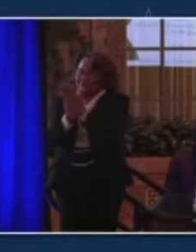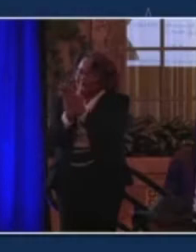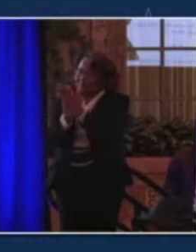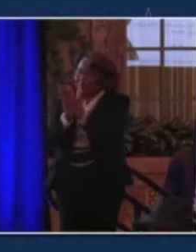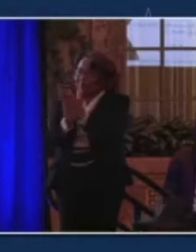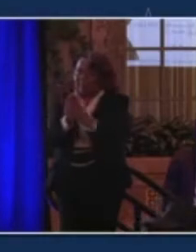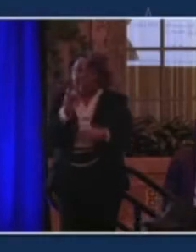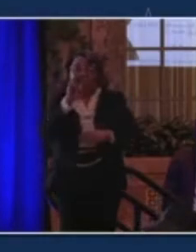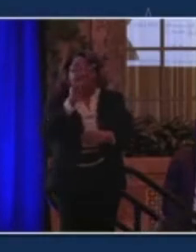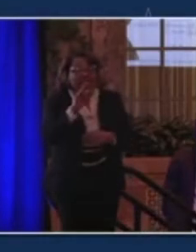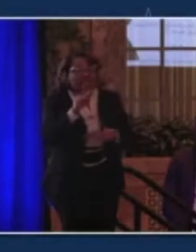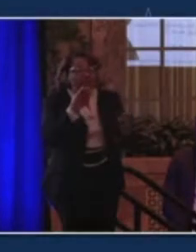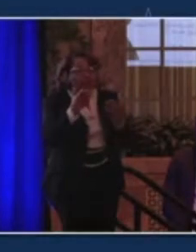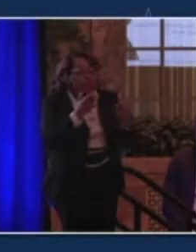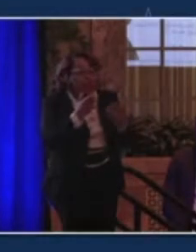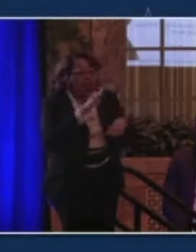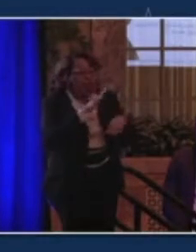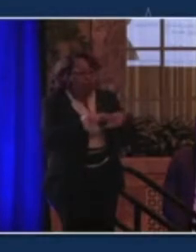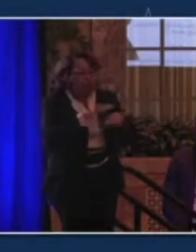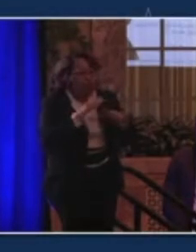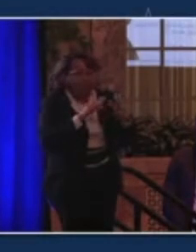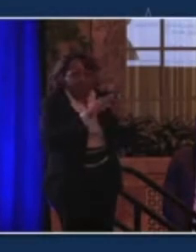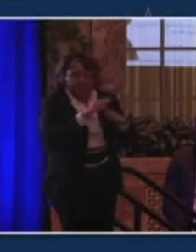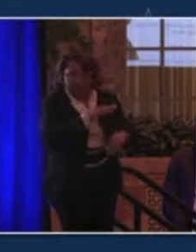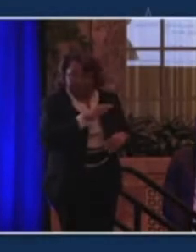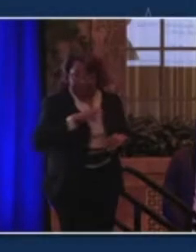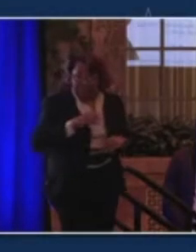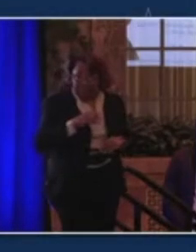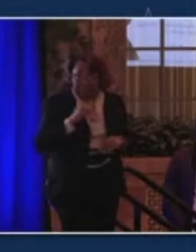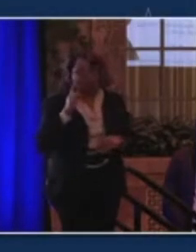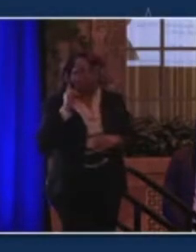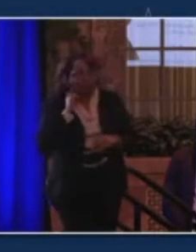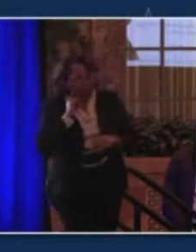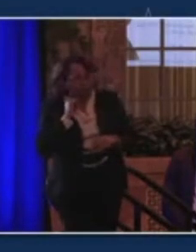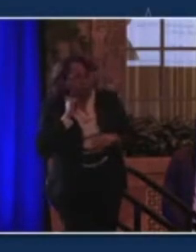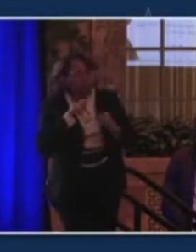If you served on the city council, now we heard a lot about